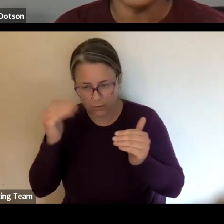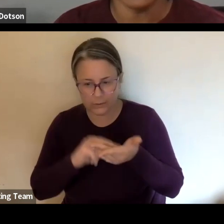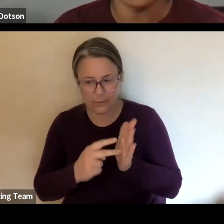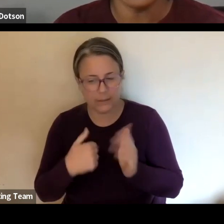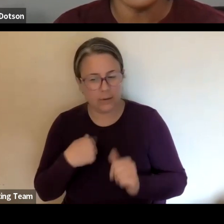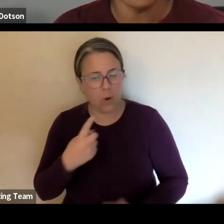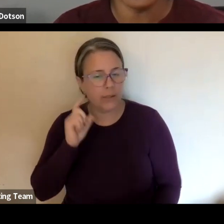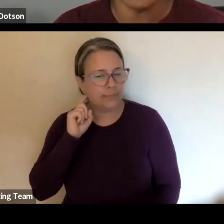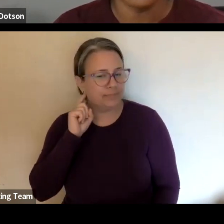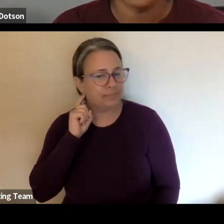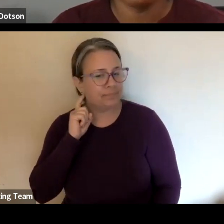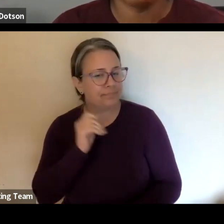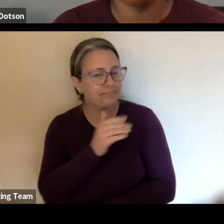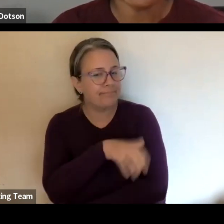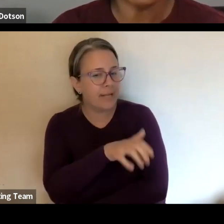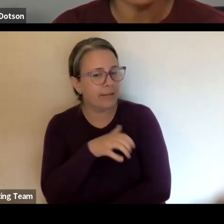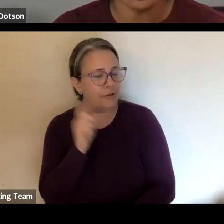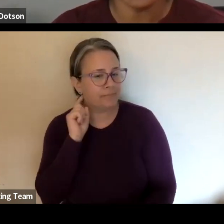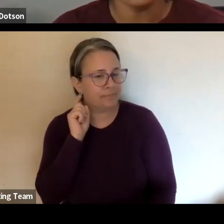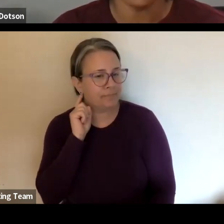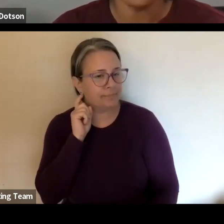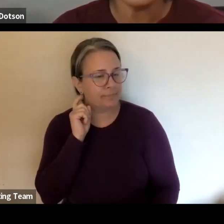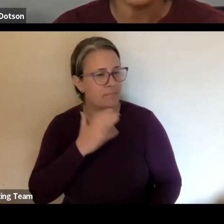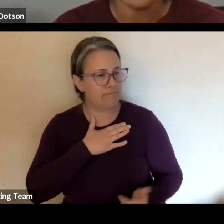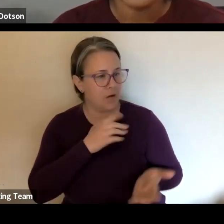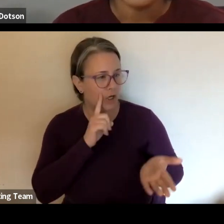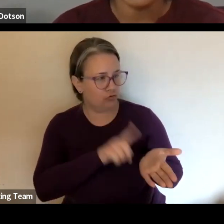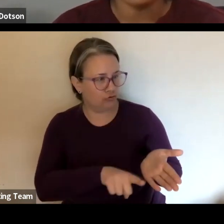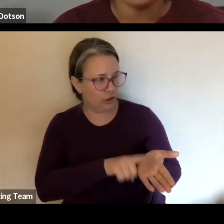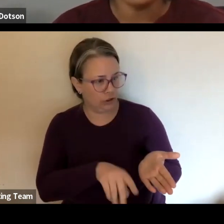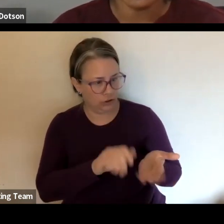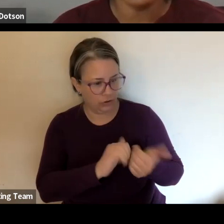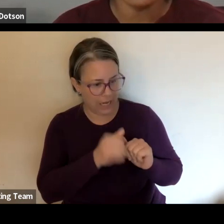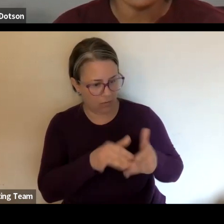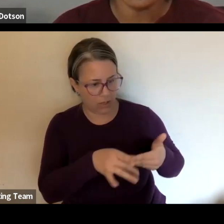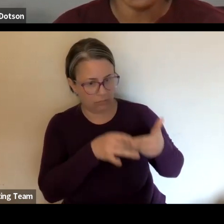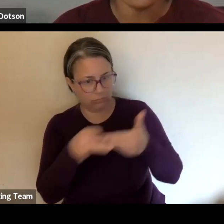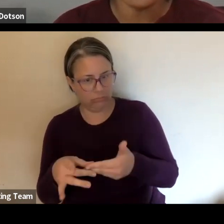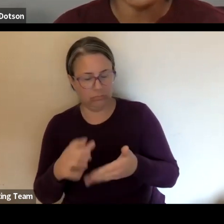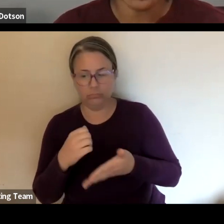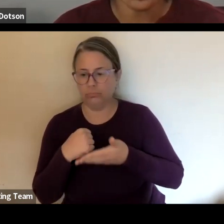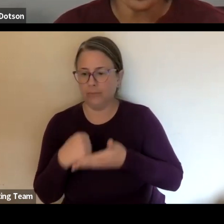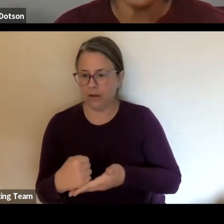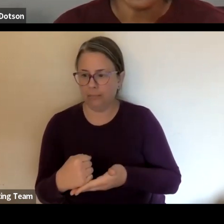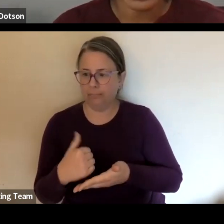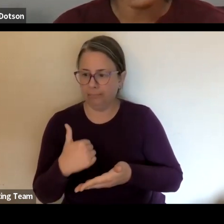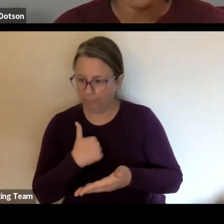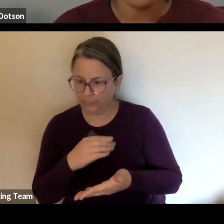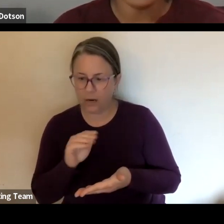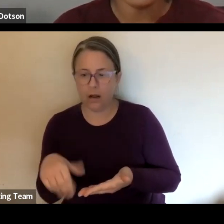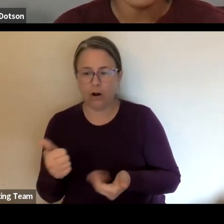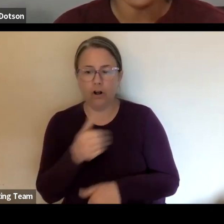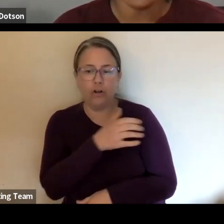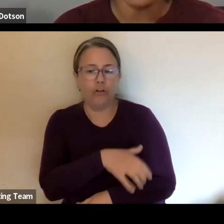going to help me and other clinicians better treat our patients. And one way that we can treat